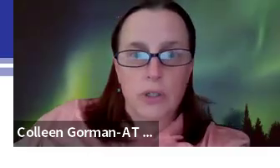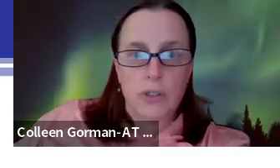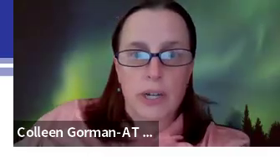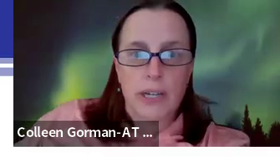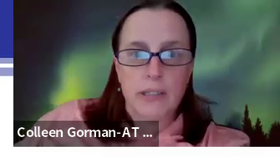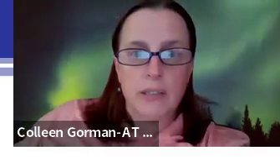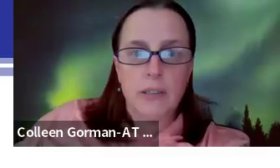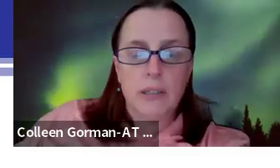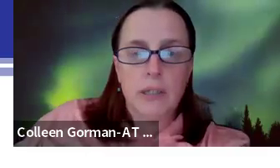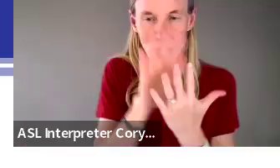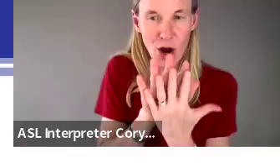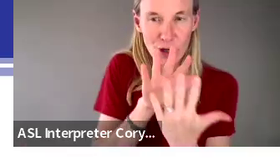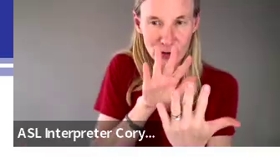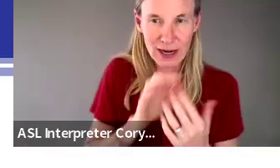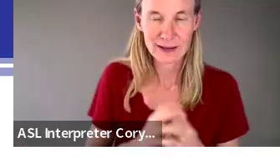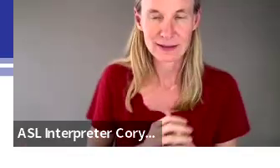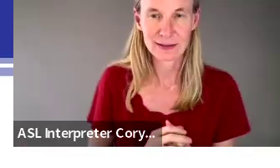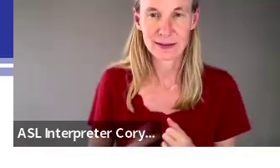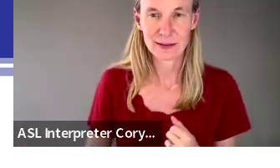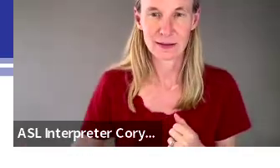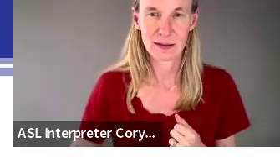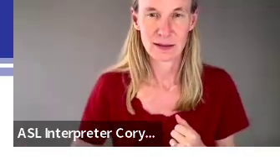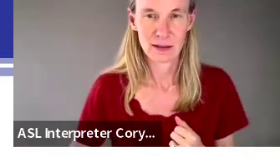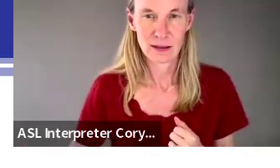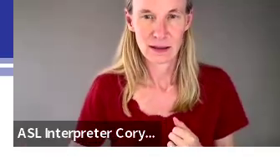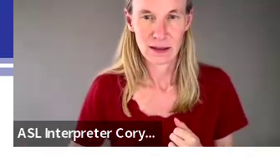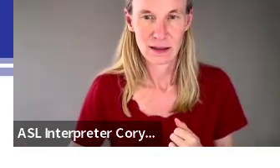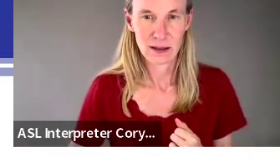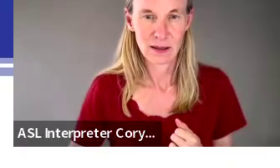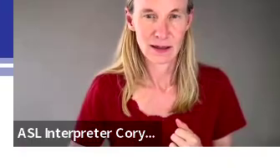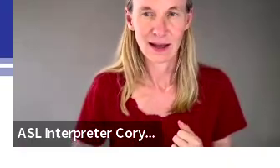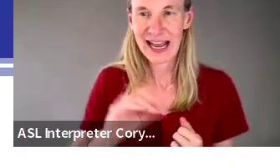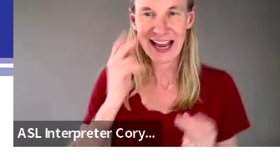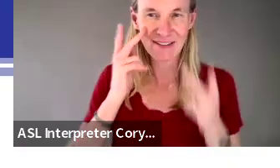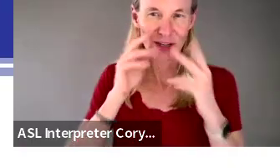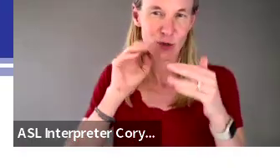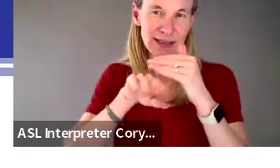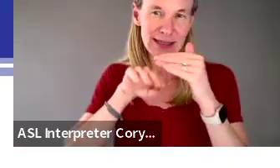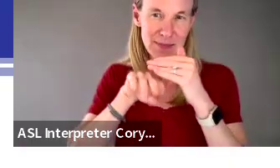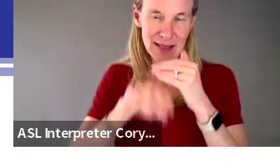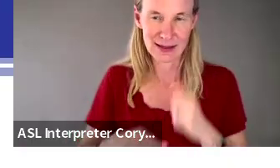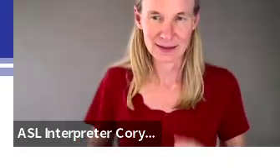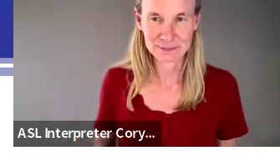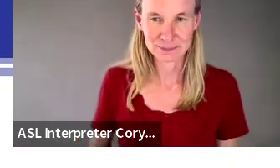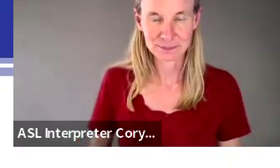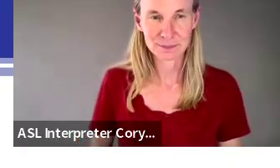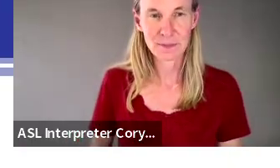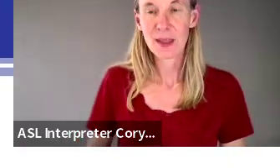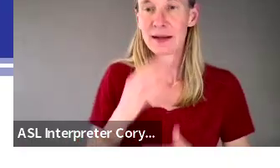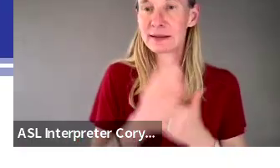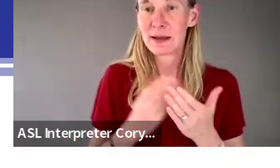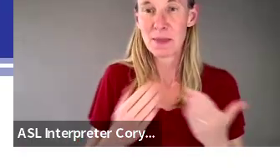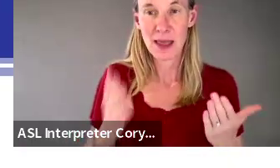color contrast and visual accessibility that way. And then some things I put